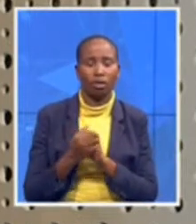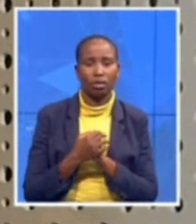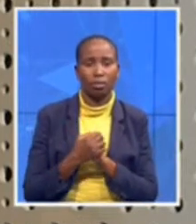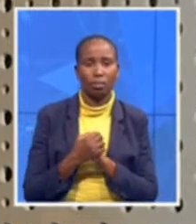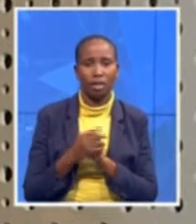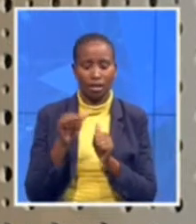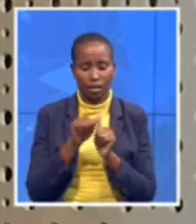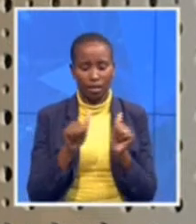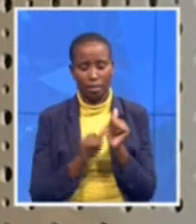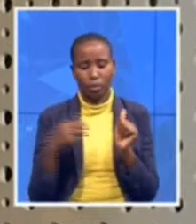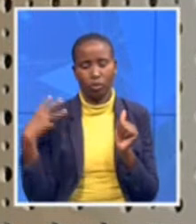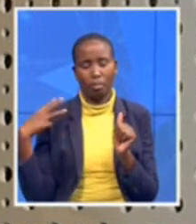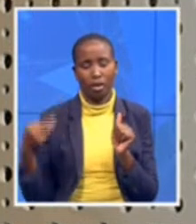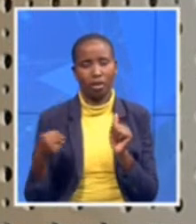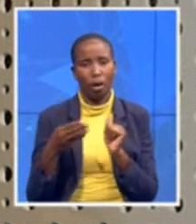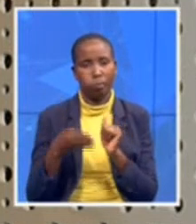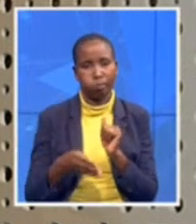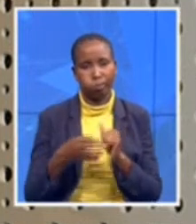the